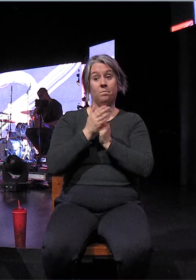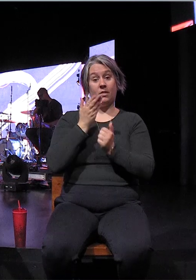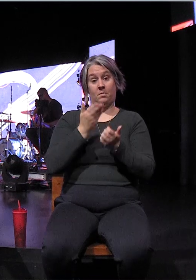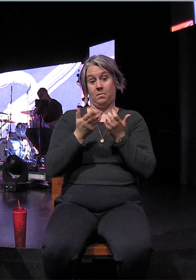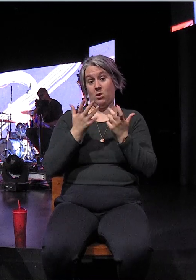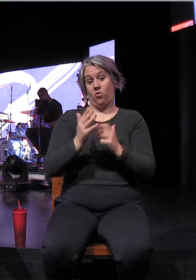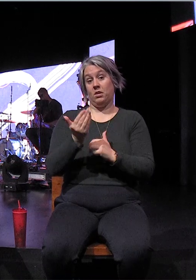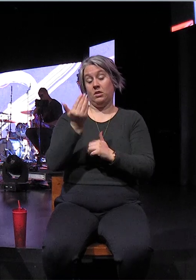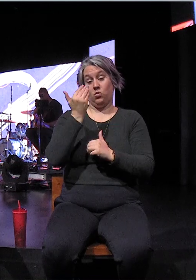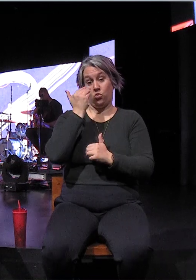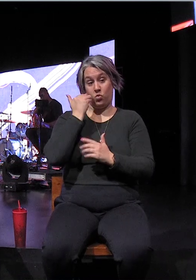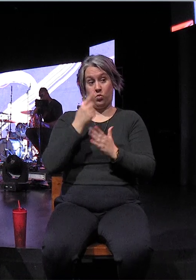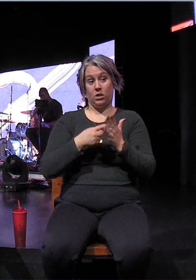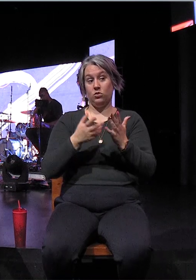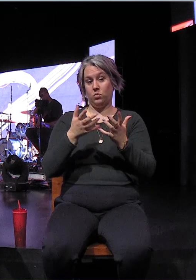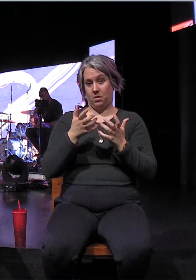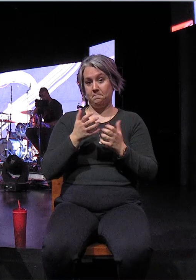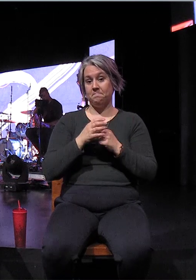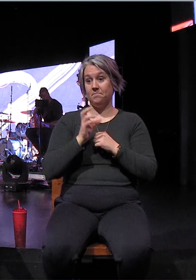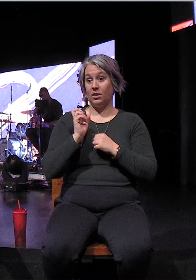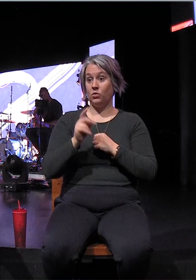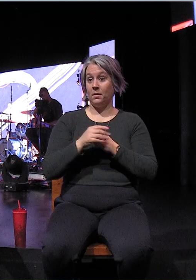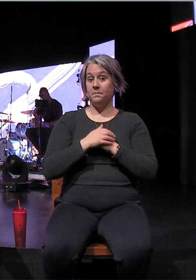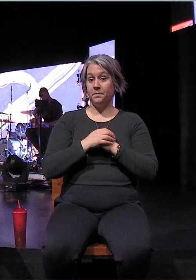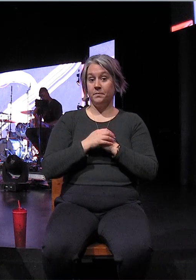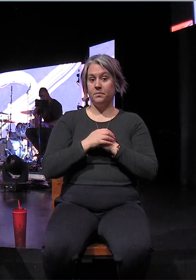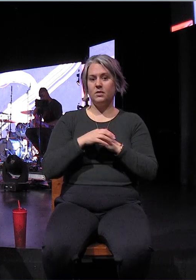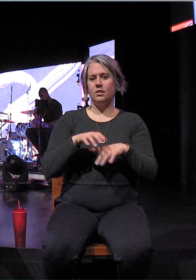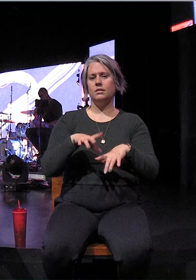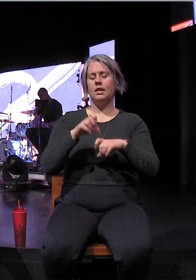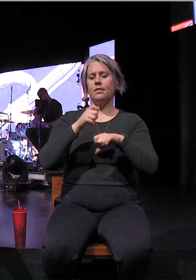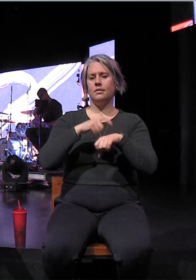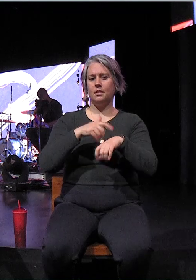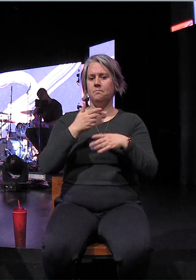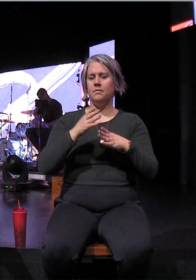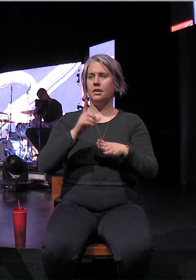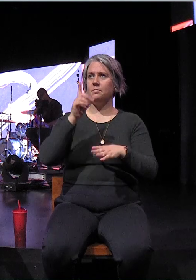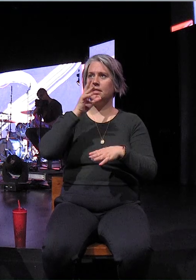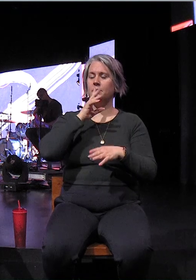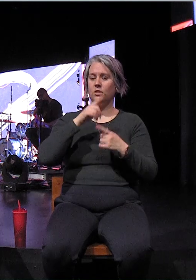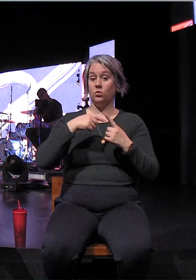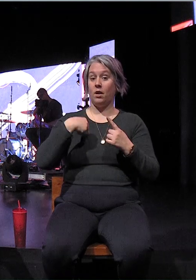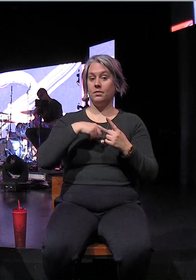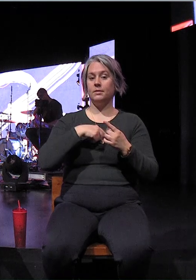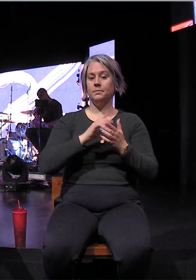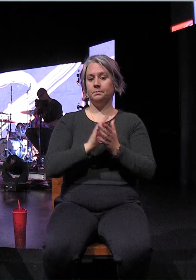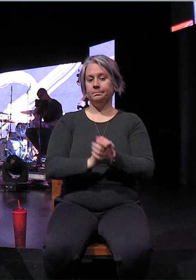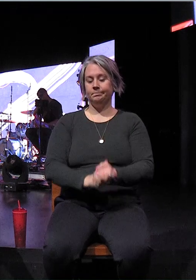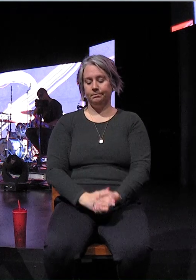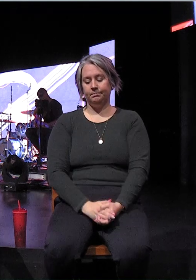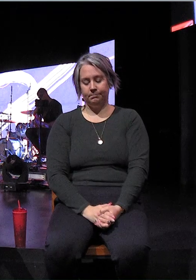is, but that's okay. Let's take this time. Just let God speak to us.